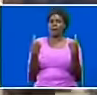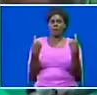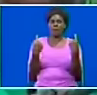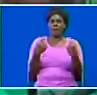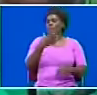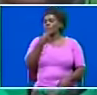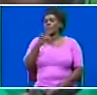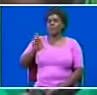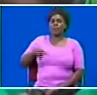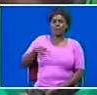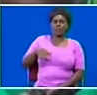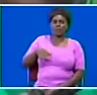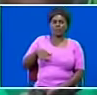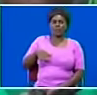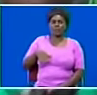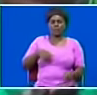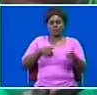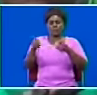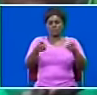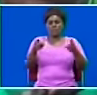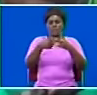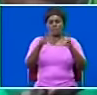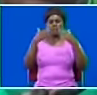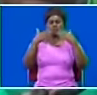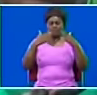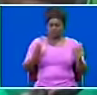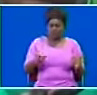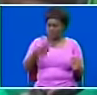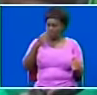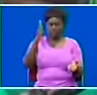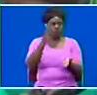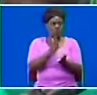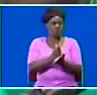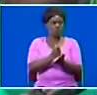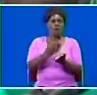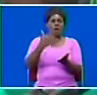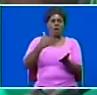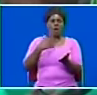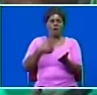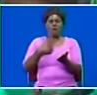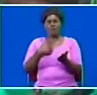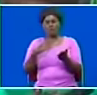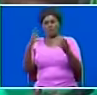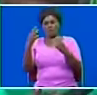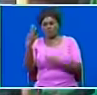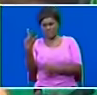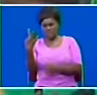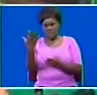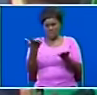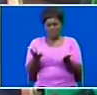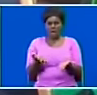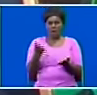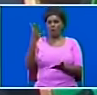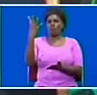Ladies and gentlemen, the journey has started. I can tell you that tumekuwa kwa gia mbili, gia tatu. Sasa hizi tunataka kuingia gia